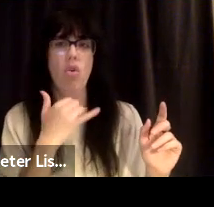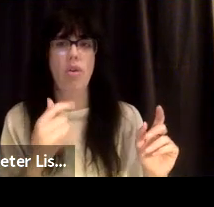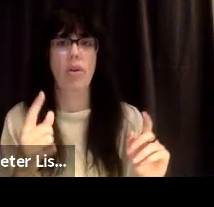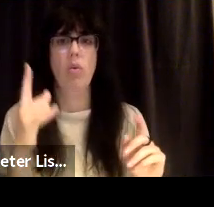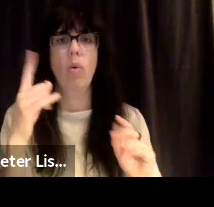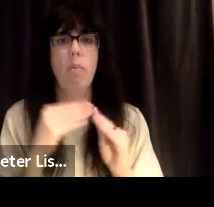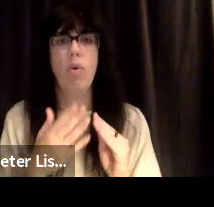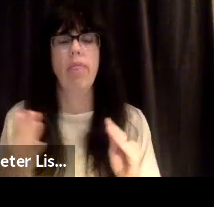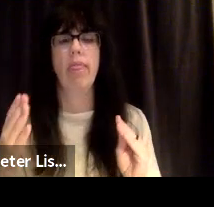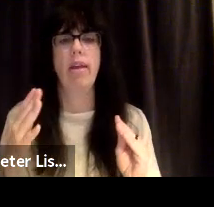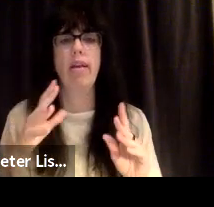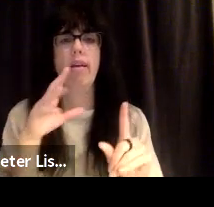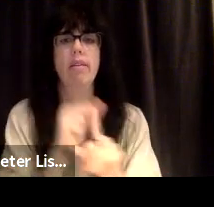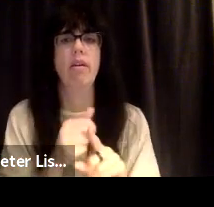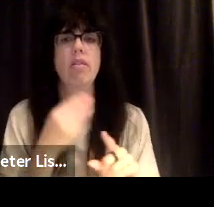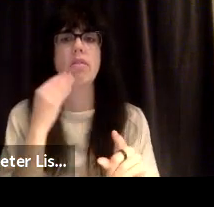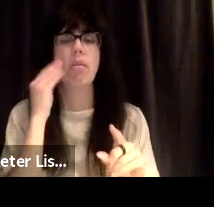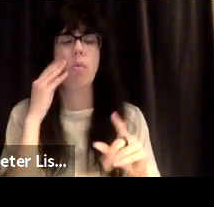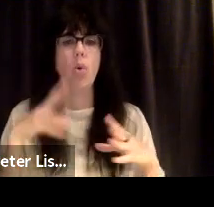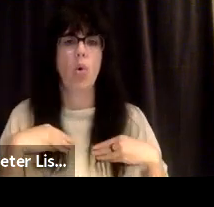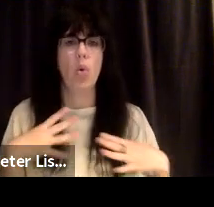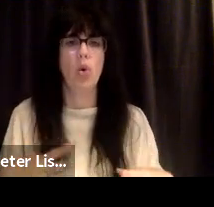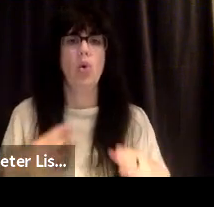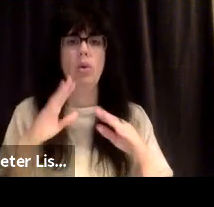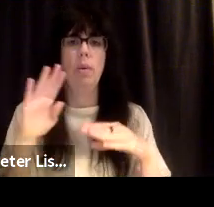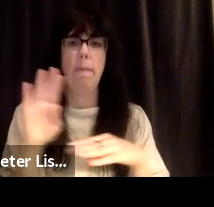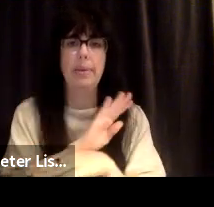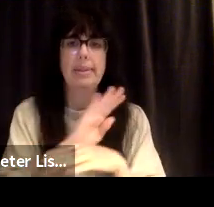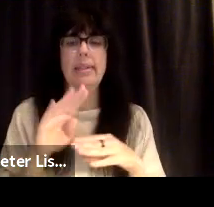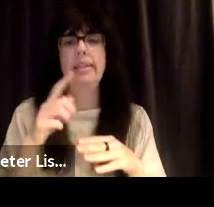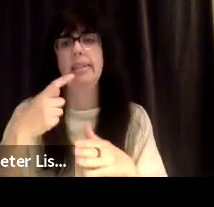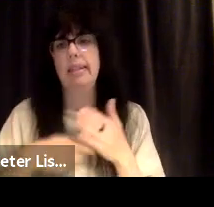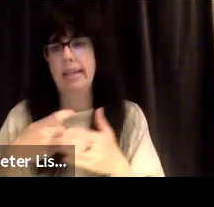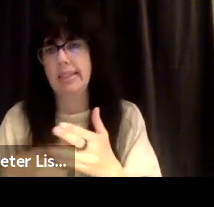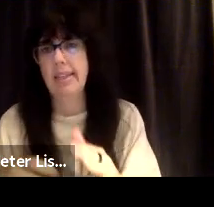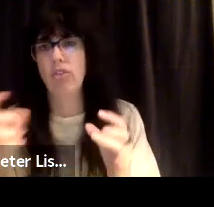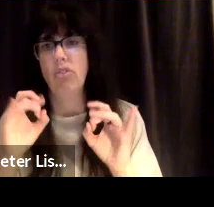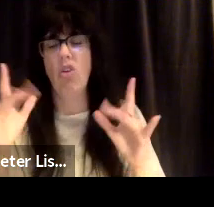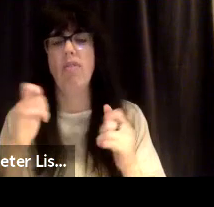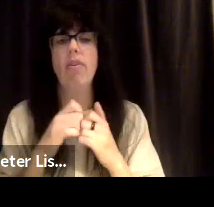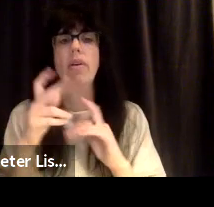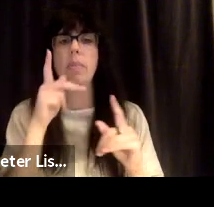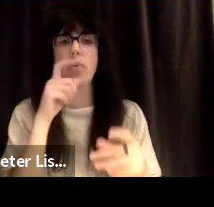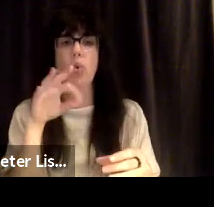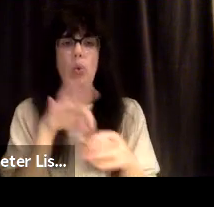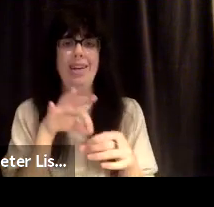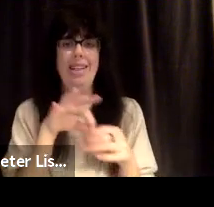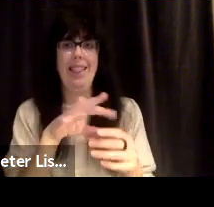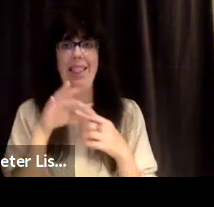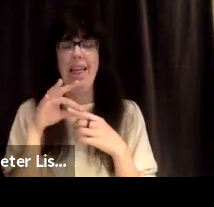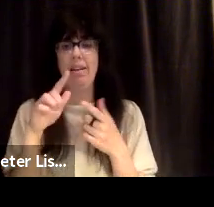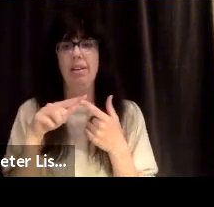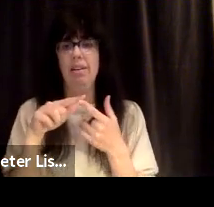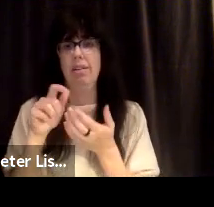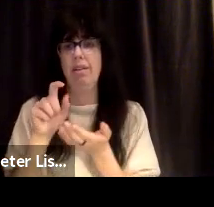more thing. The attack on homeowners, businesses with taxation is terrible. And again, our elected officials throughout Amazon that